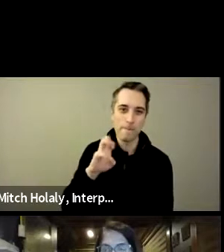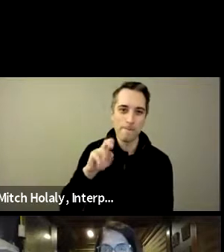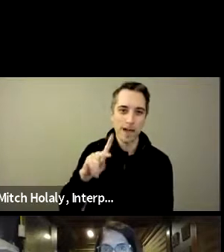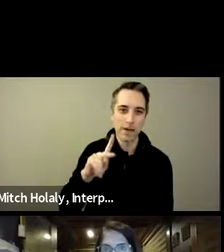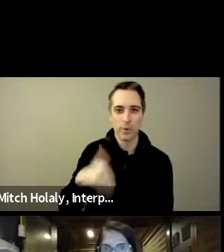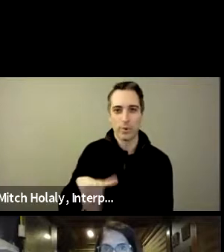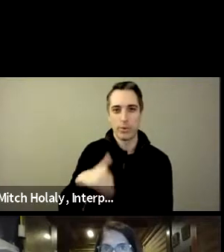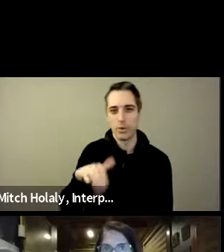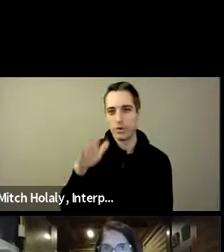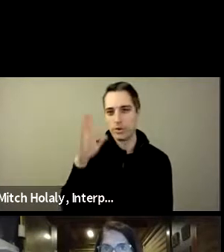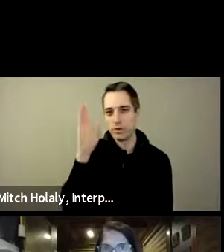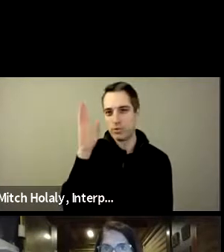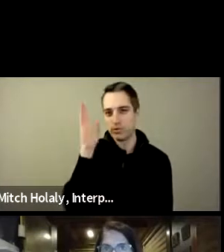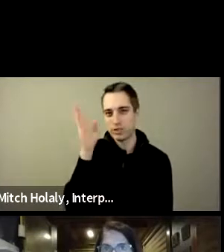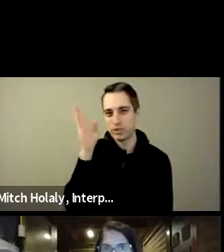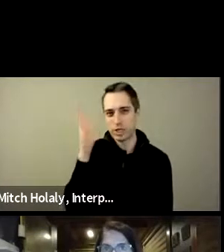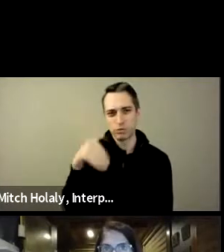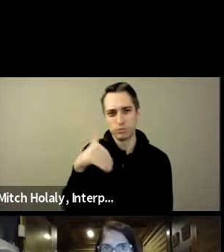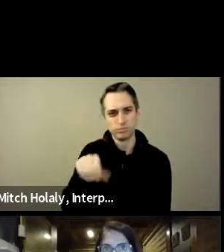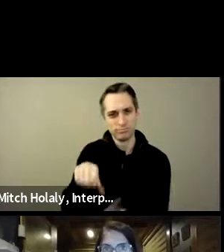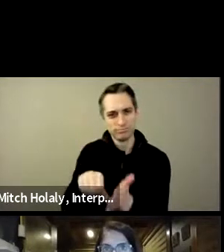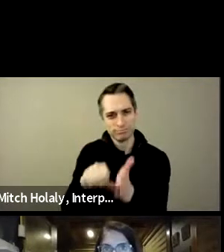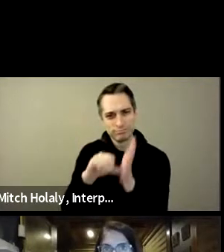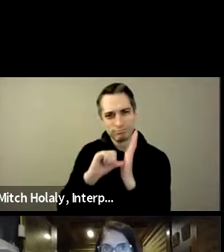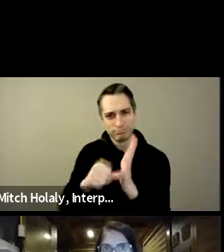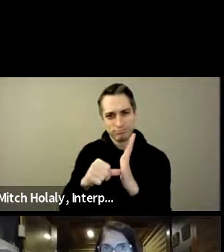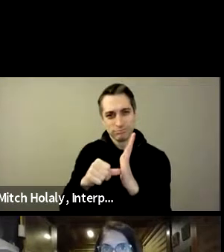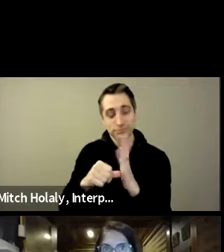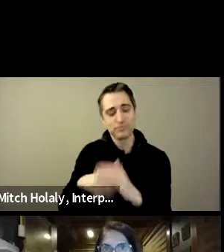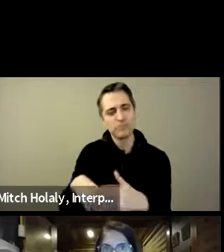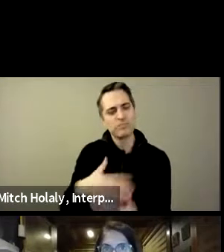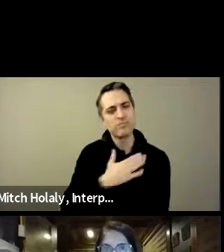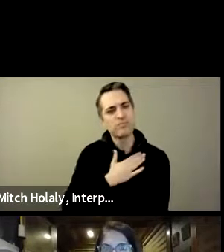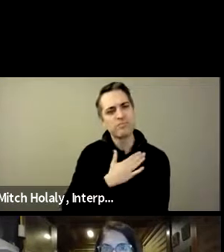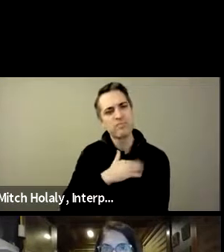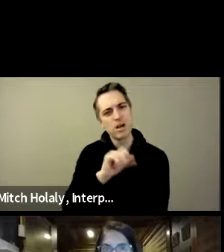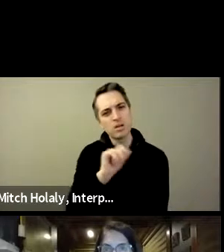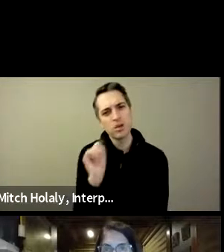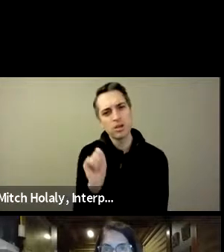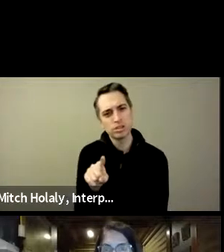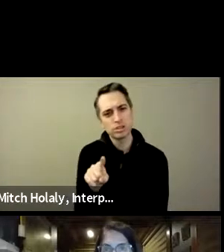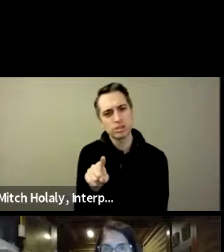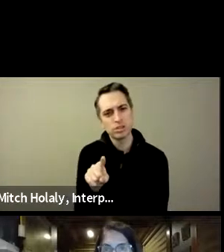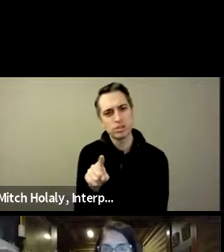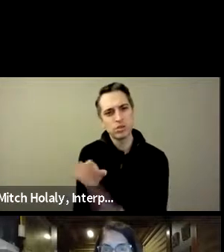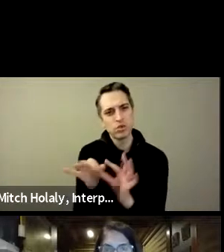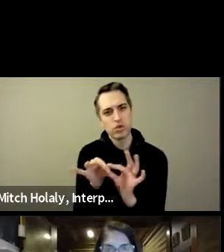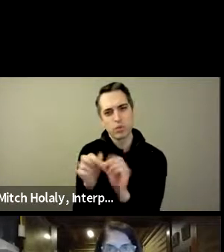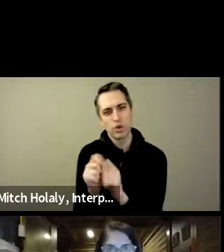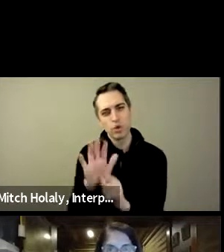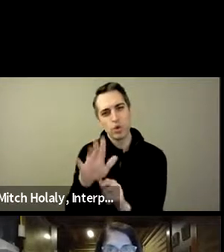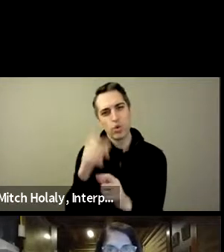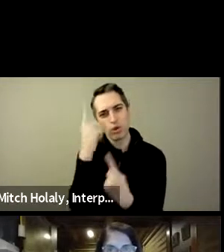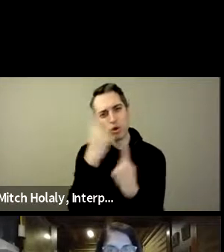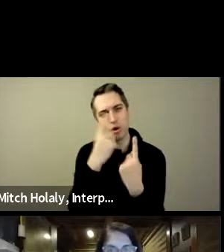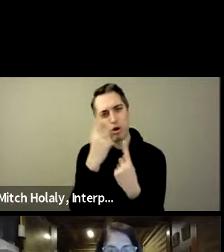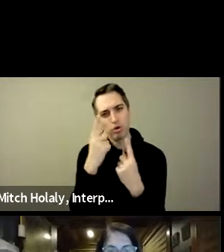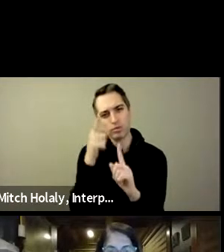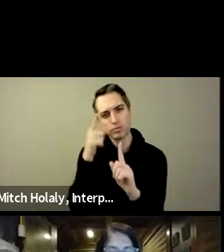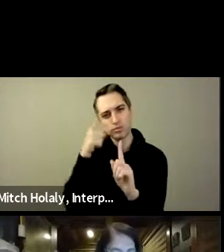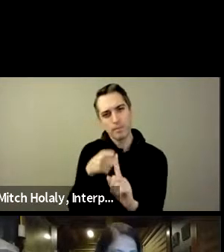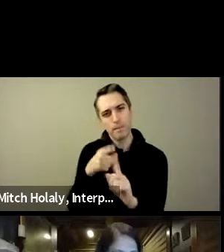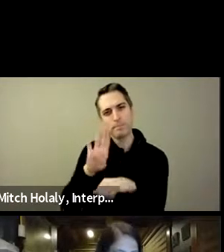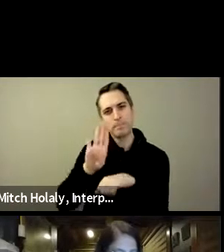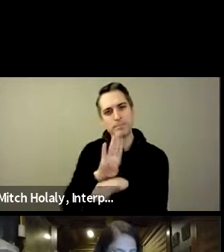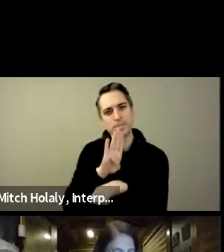the presentation that you're currently giving us. My question has to do with your thoughts in the area of business and